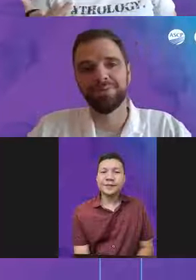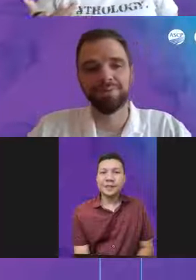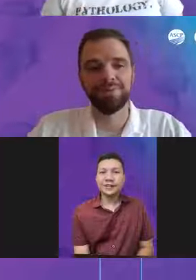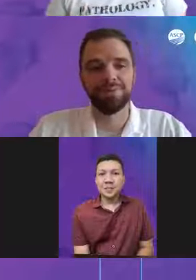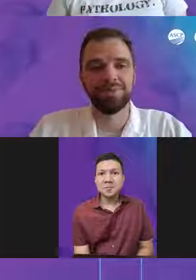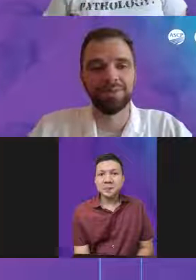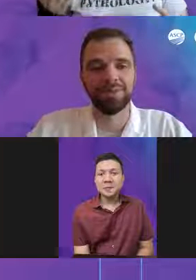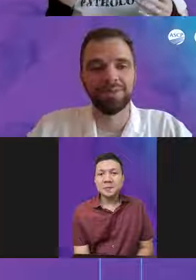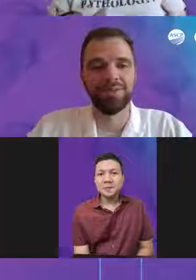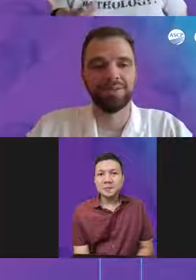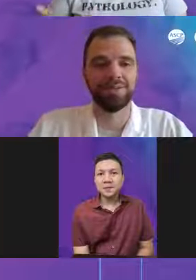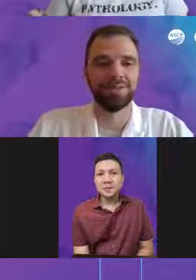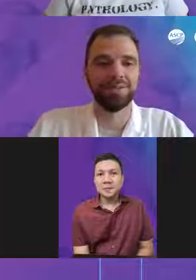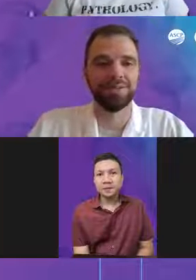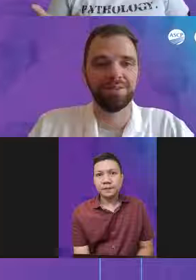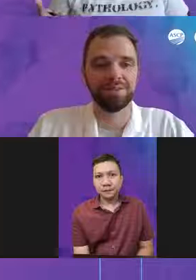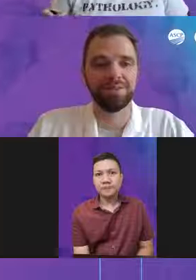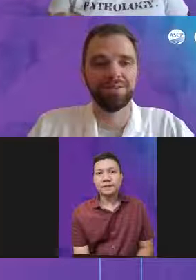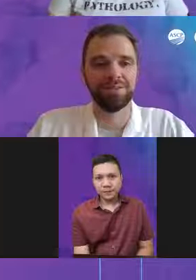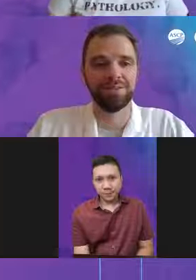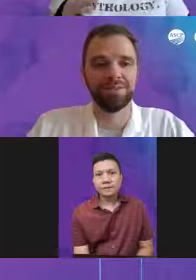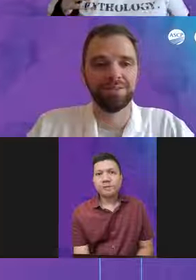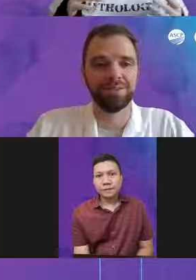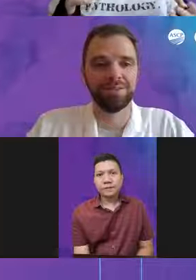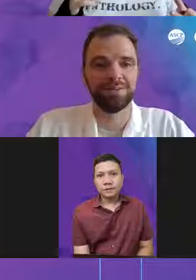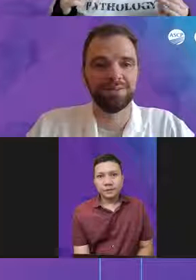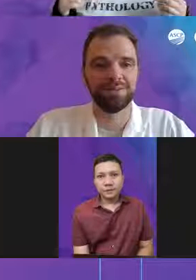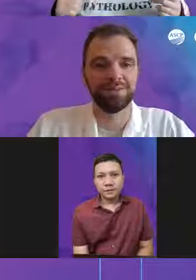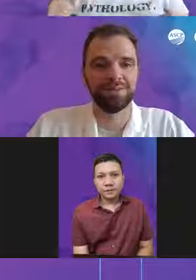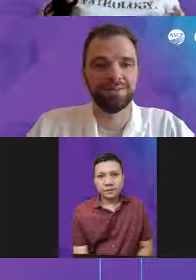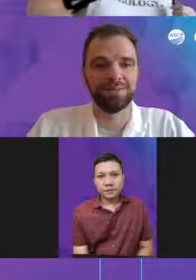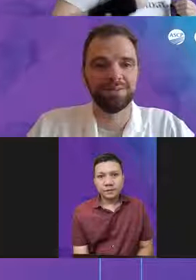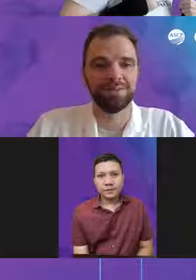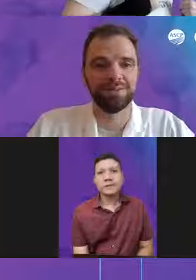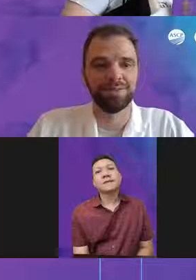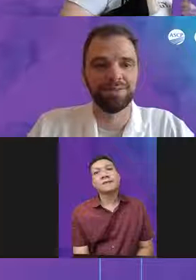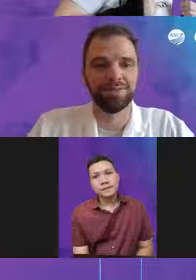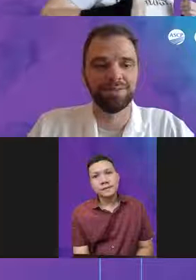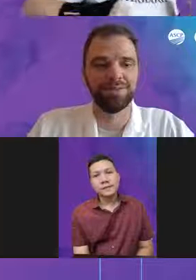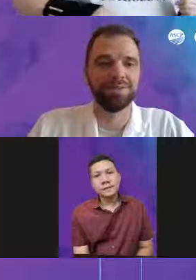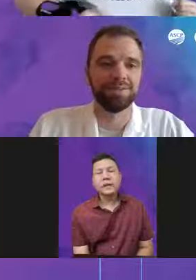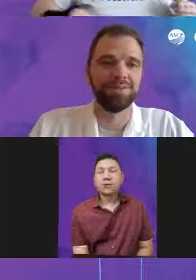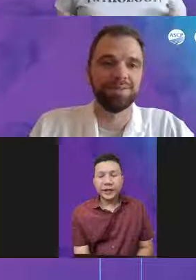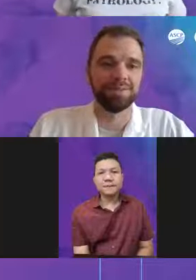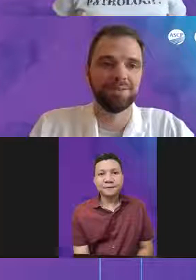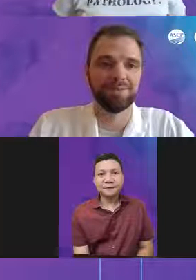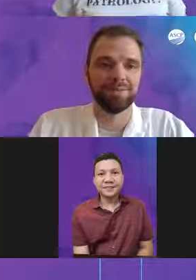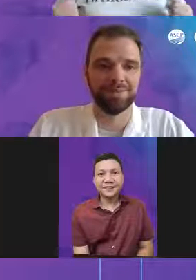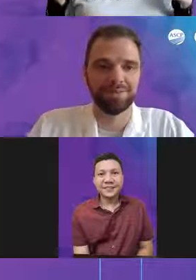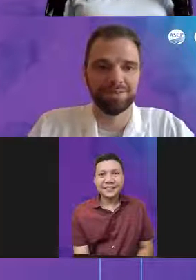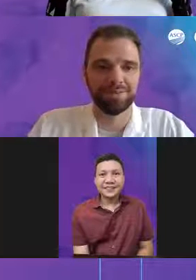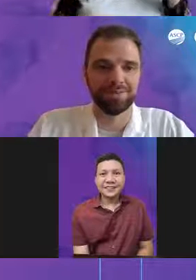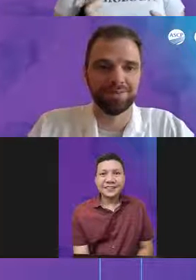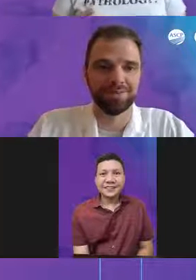so you don't know what happened with the cell. So you might have an RBC that's on its side and you're like, oh my